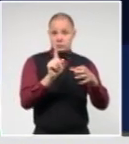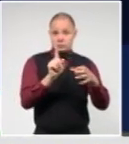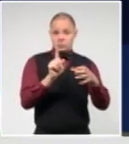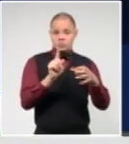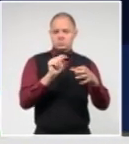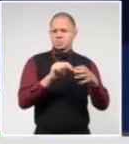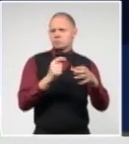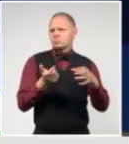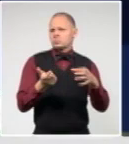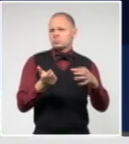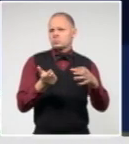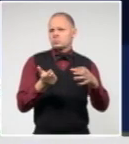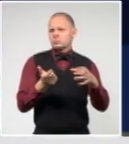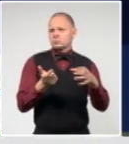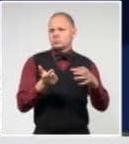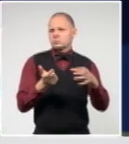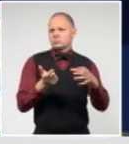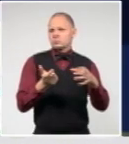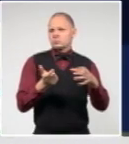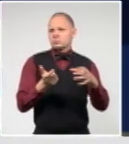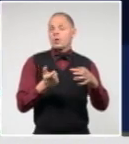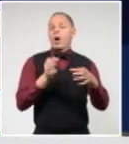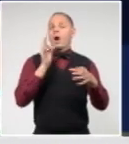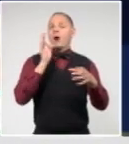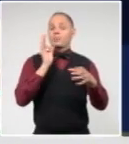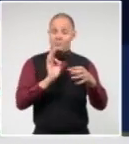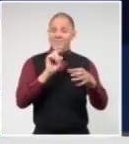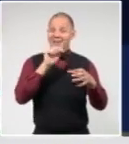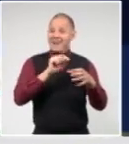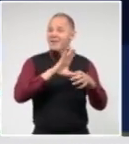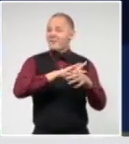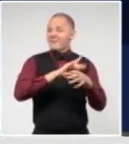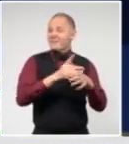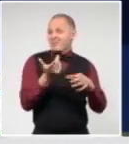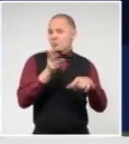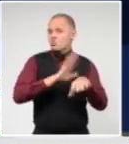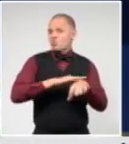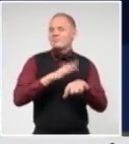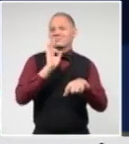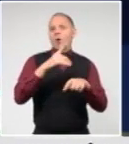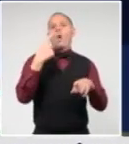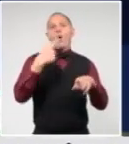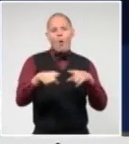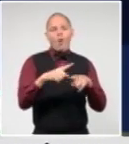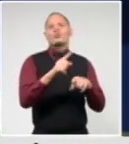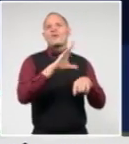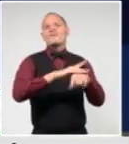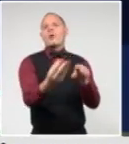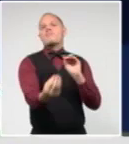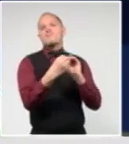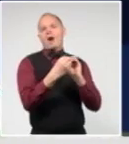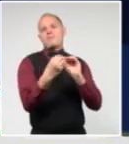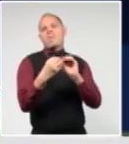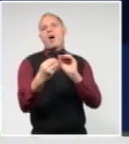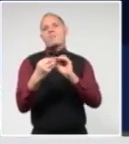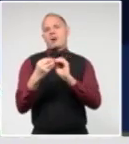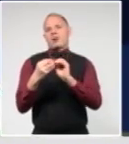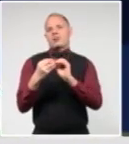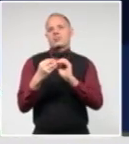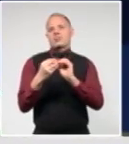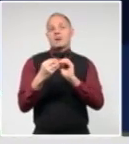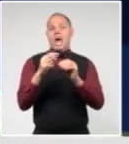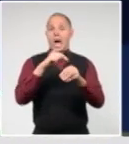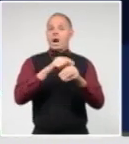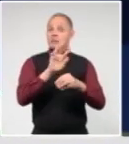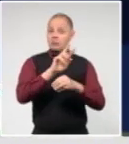73.8% of the 42 positive cases yesterday are confirmed case contacts. This